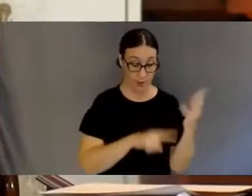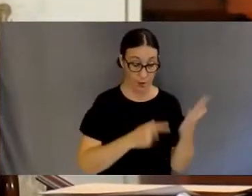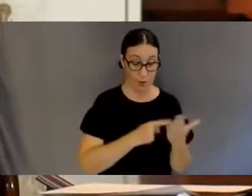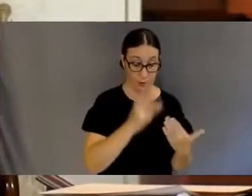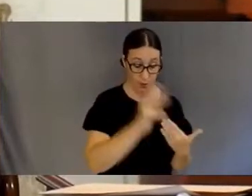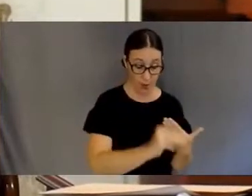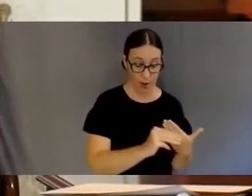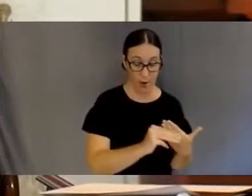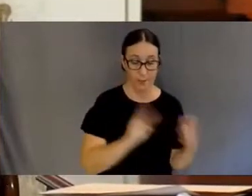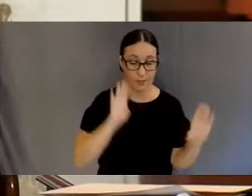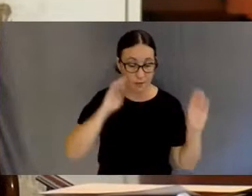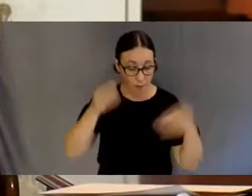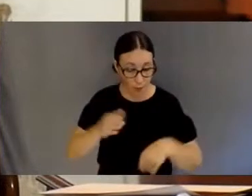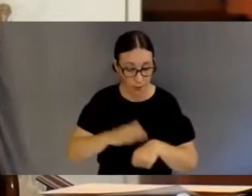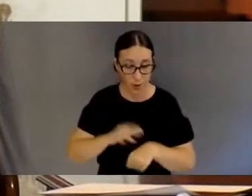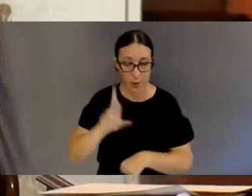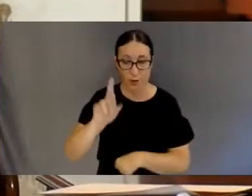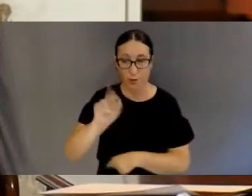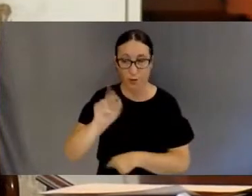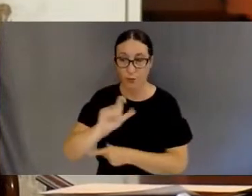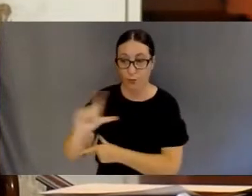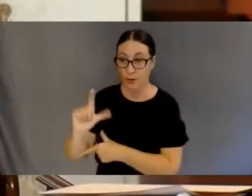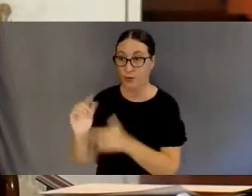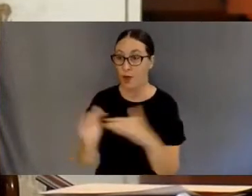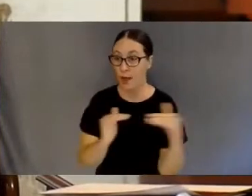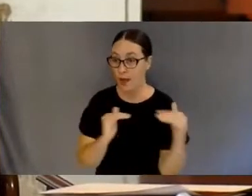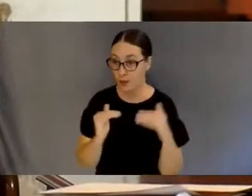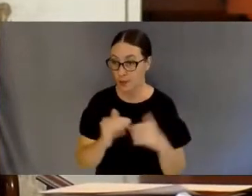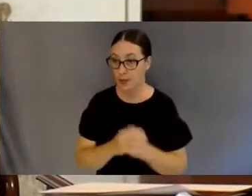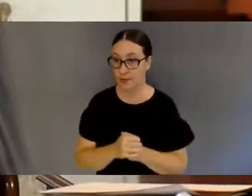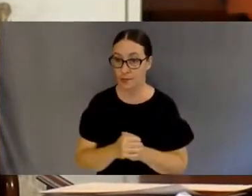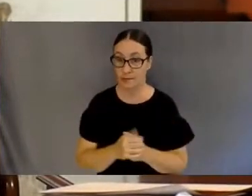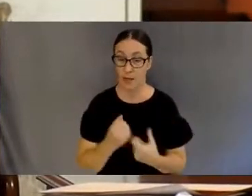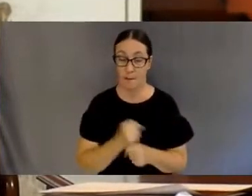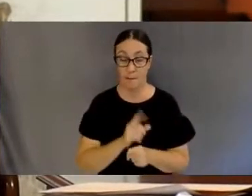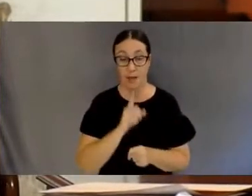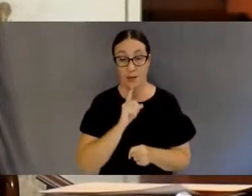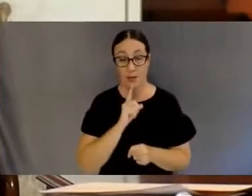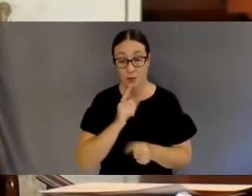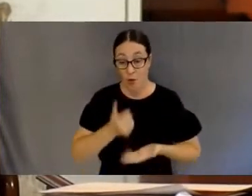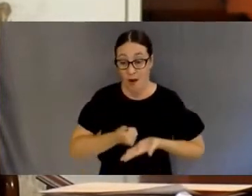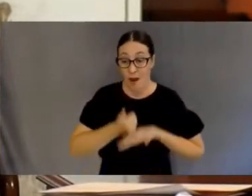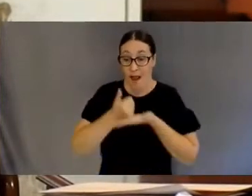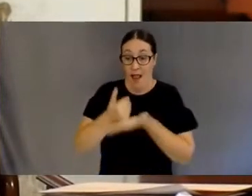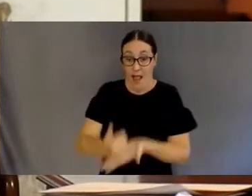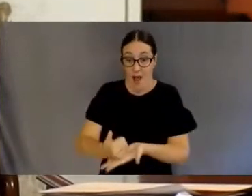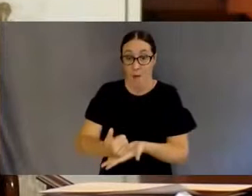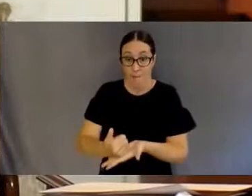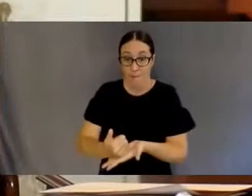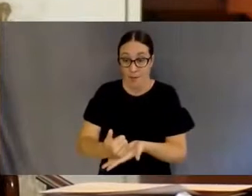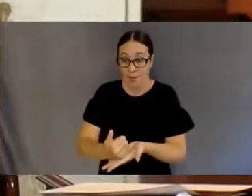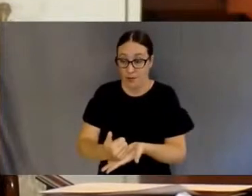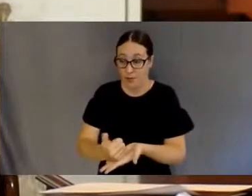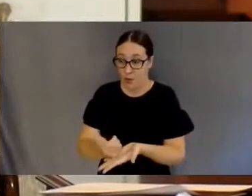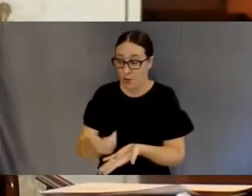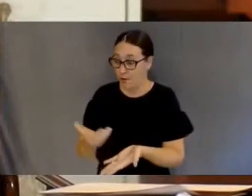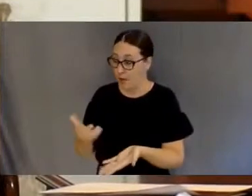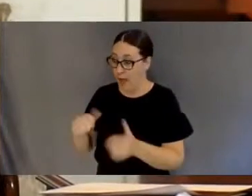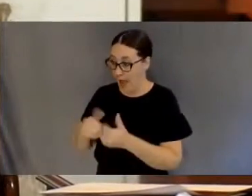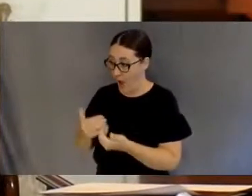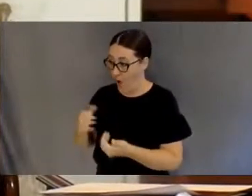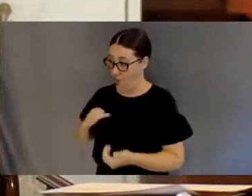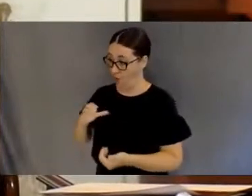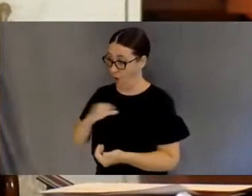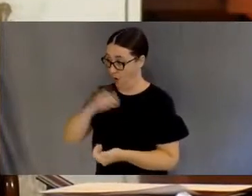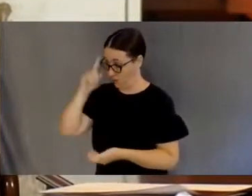on racial equity, on making sure that help gets, as Congress intended, to those